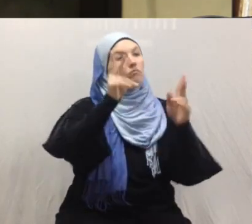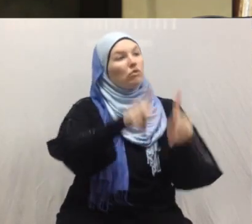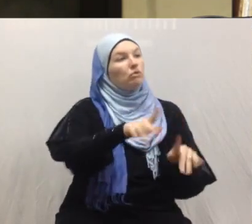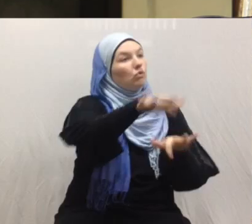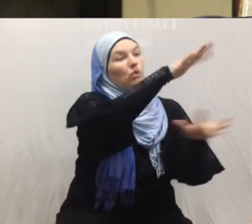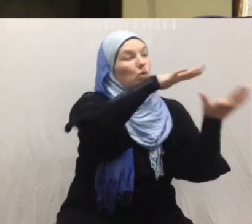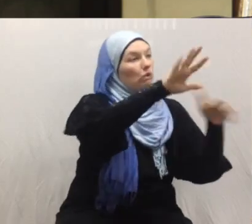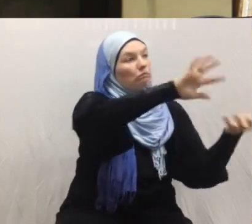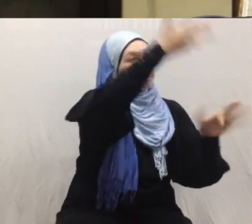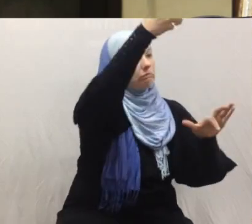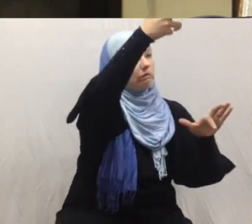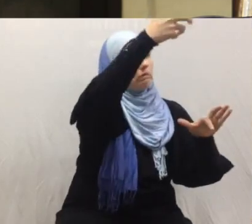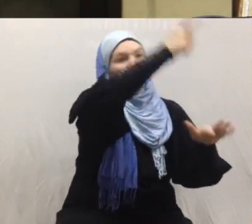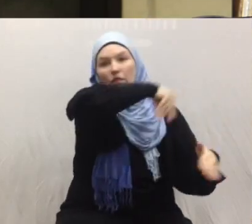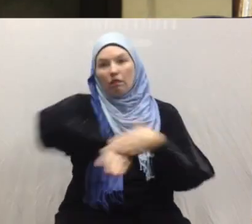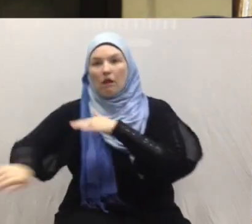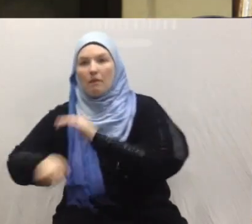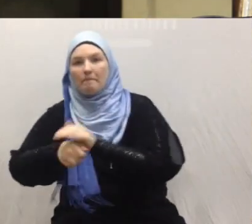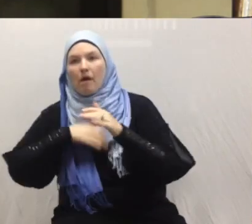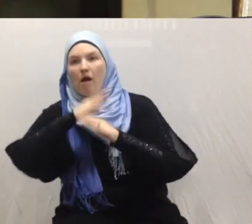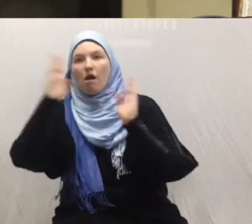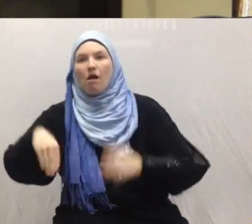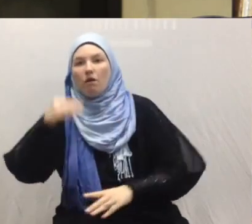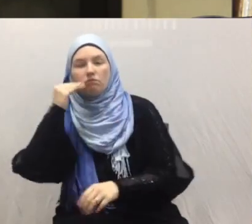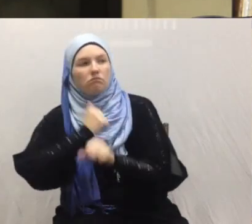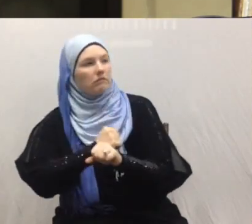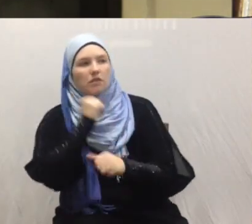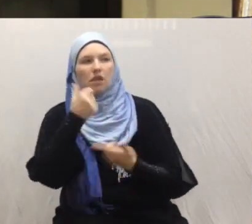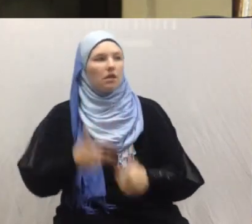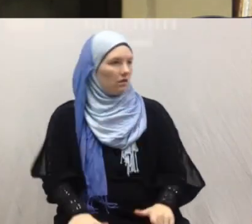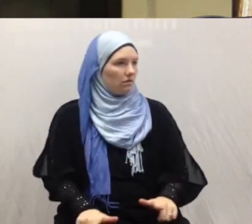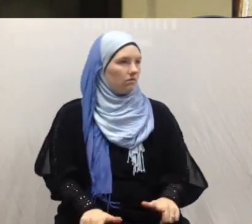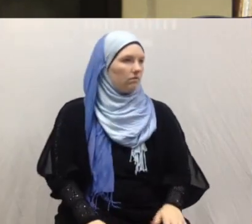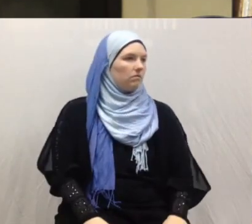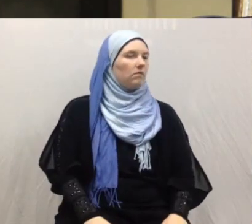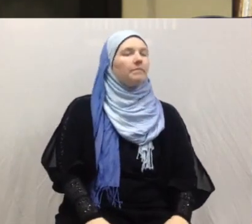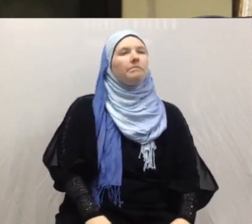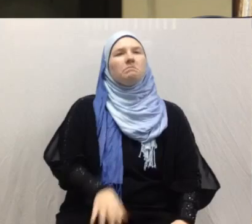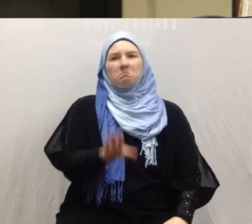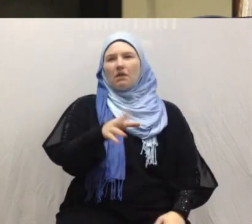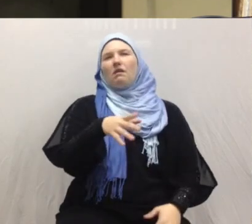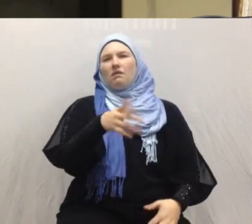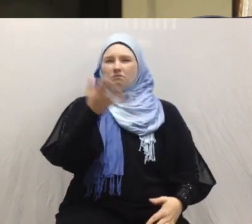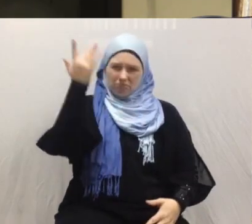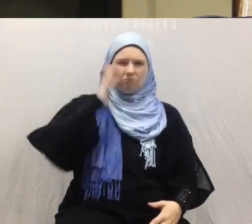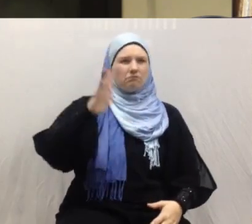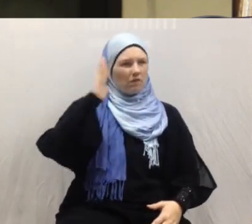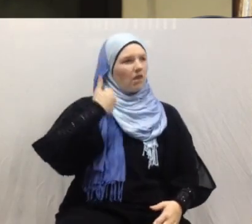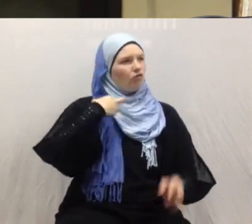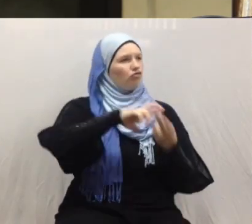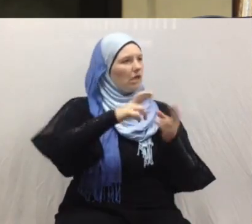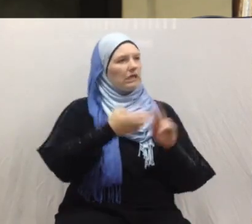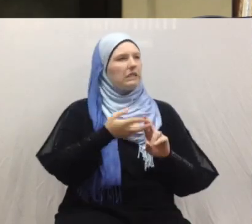people, whether they were immigrants or otherwise from Medina, they have relatives who are not